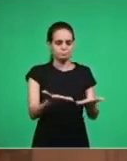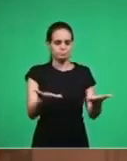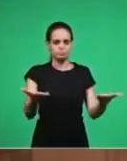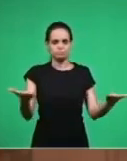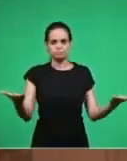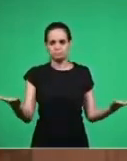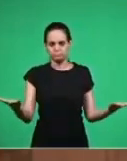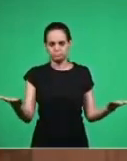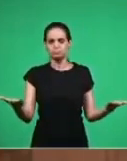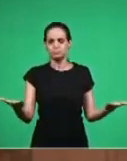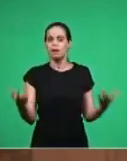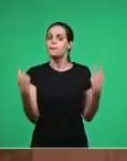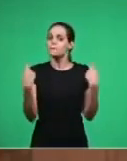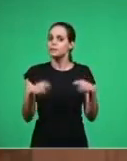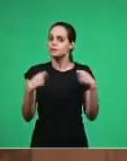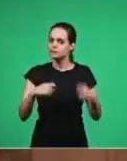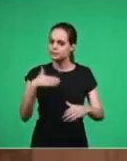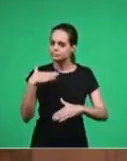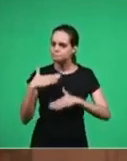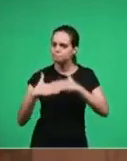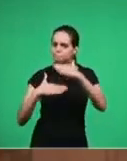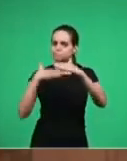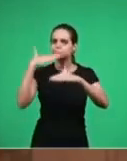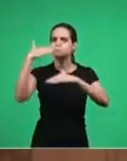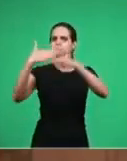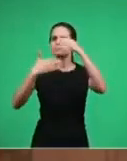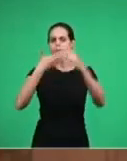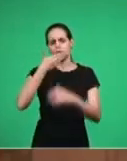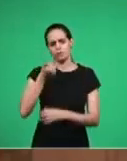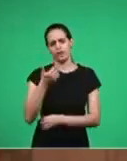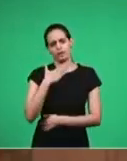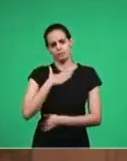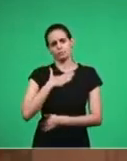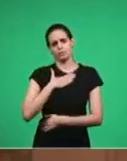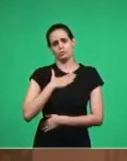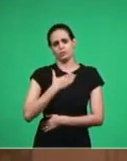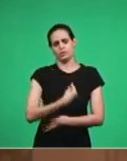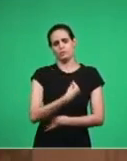Spirit, totally led by something that is not the will of the Lord.